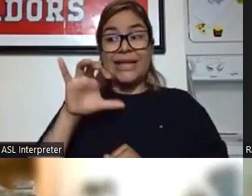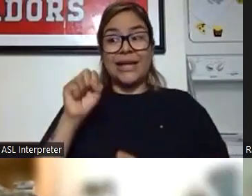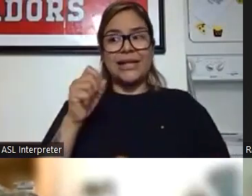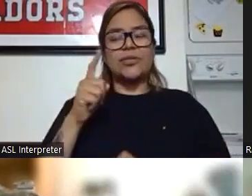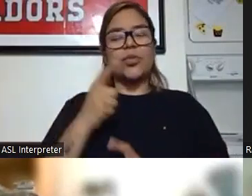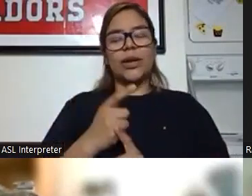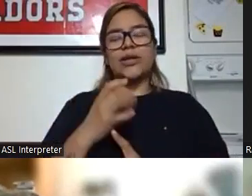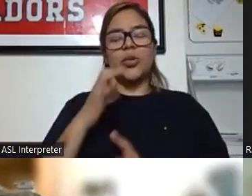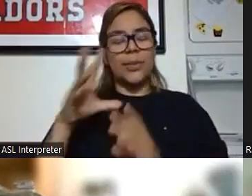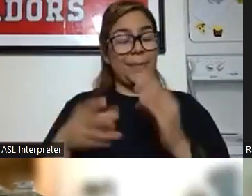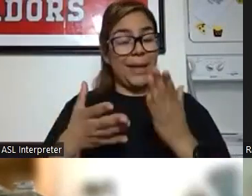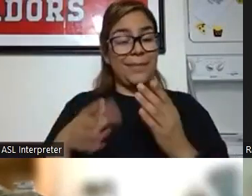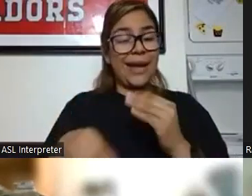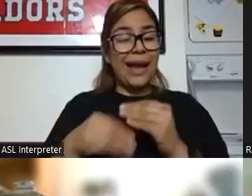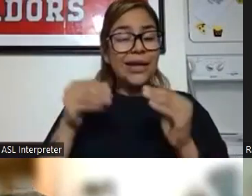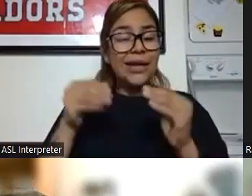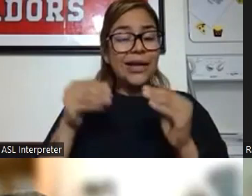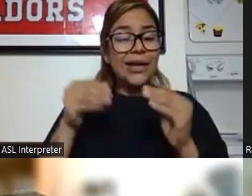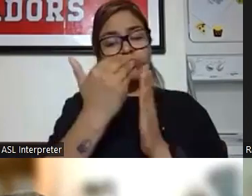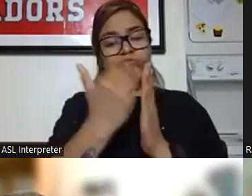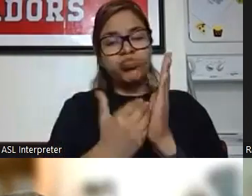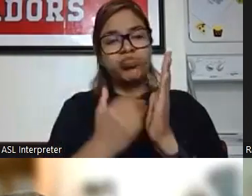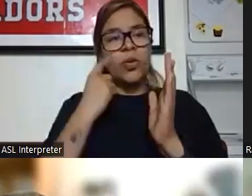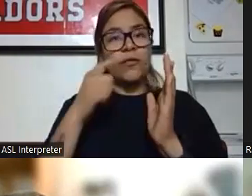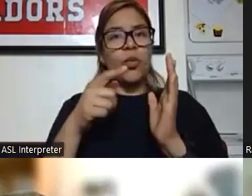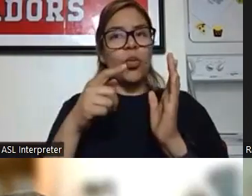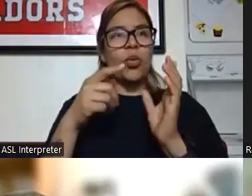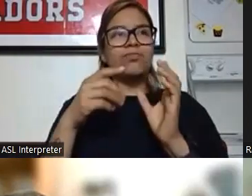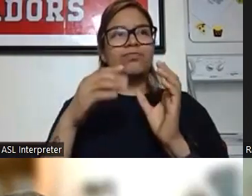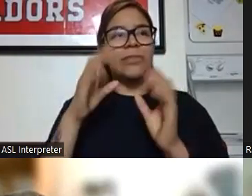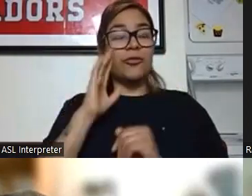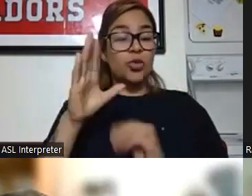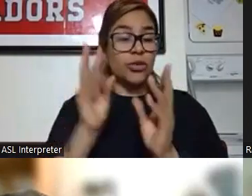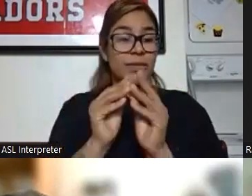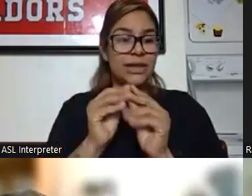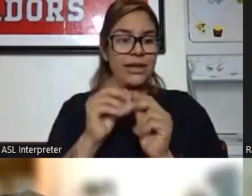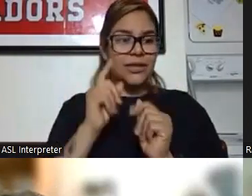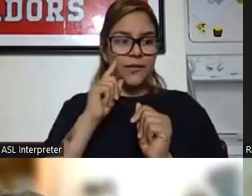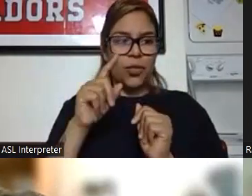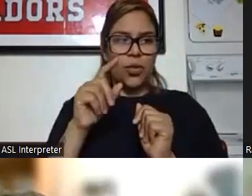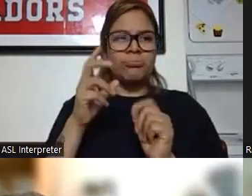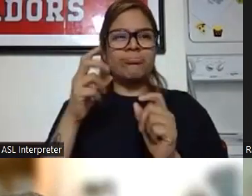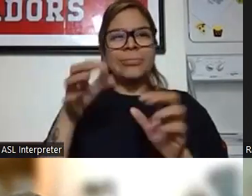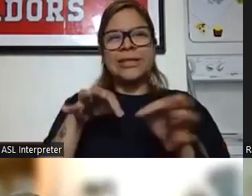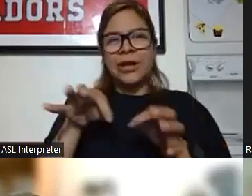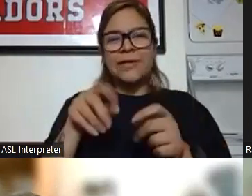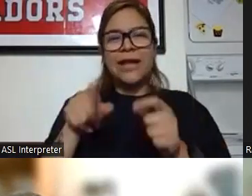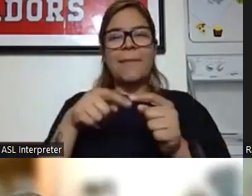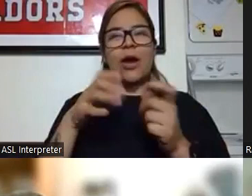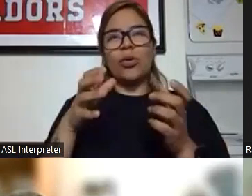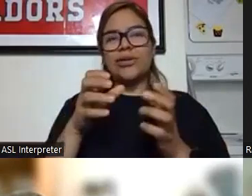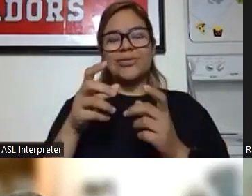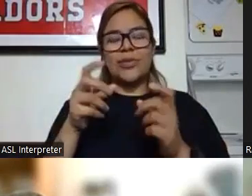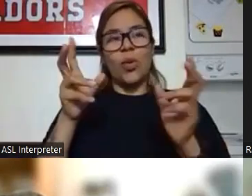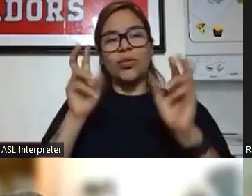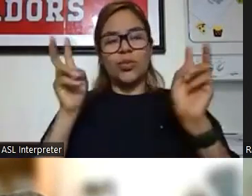agenda a more in-depth conversation about the IHSS backup system, how important it is, its promise, and